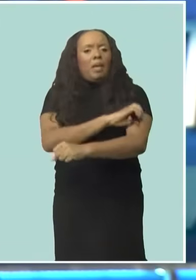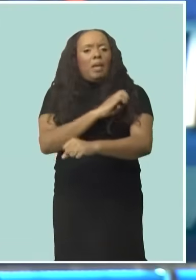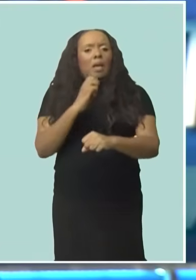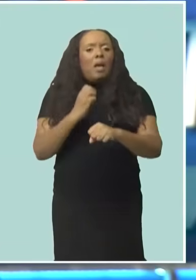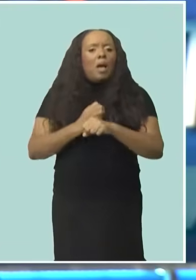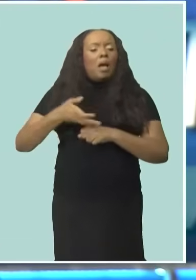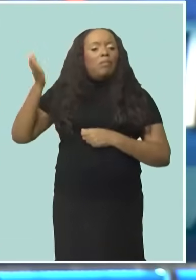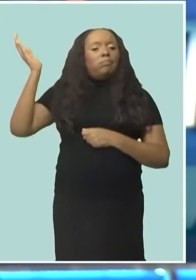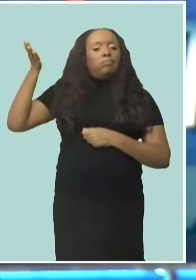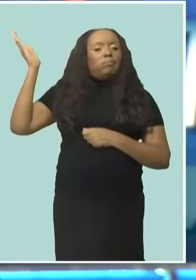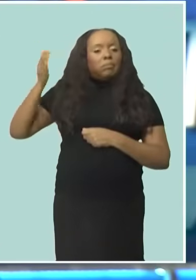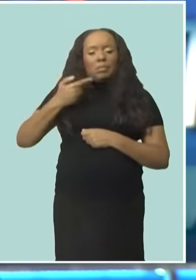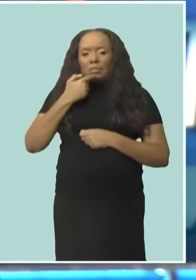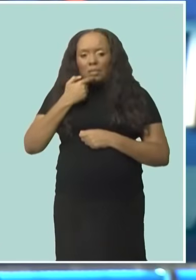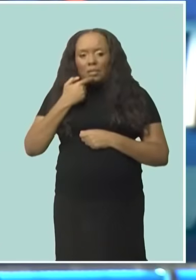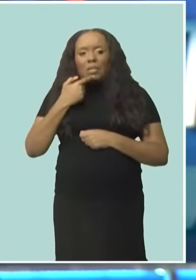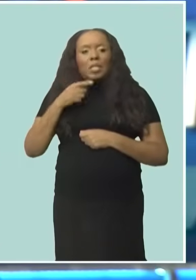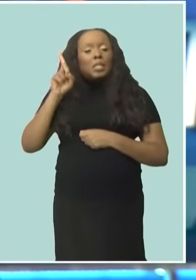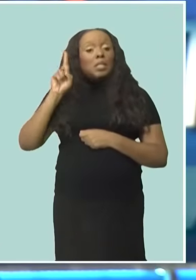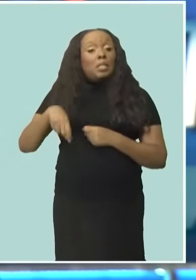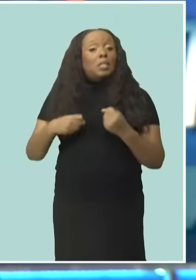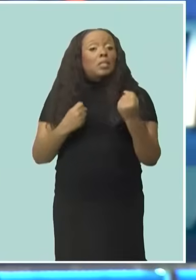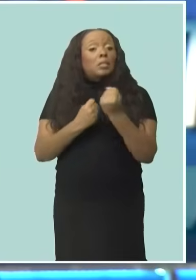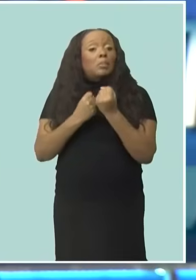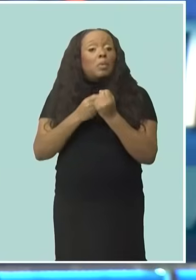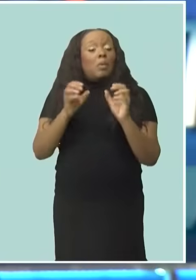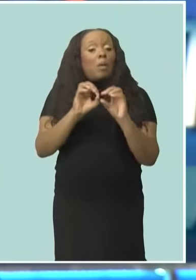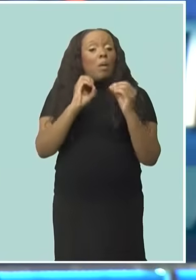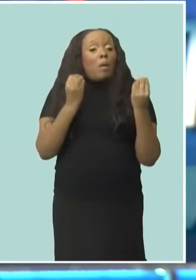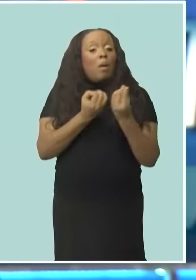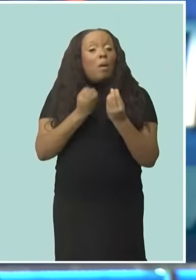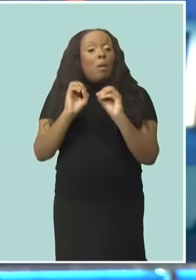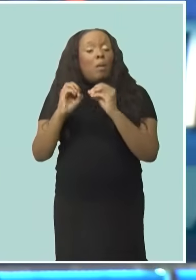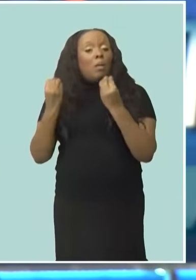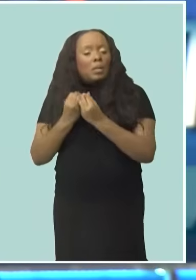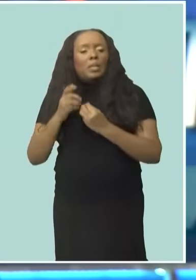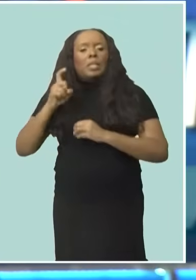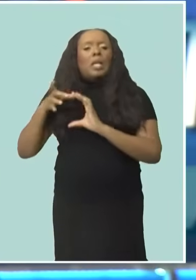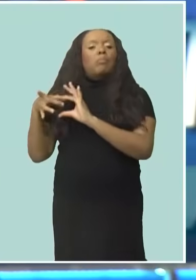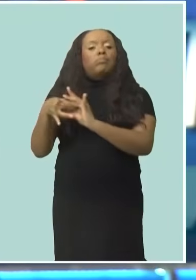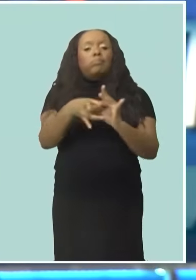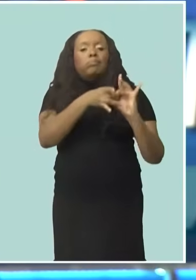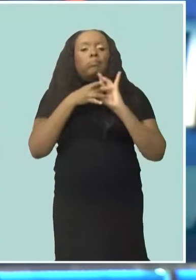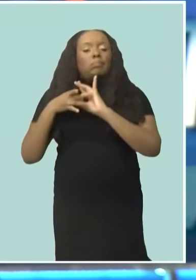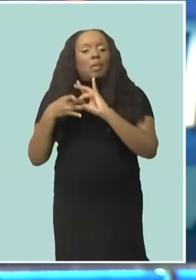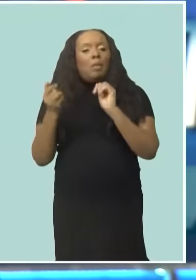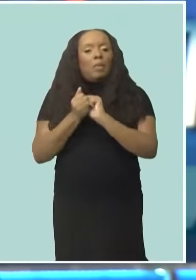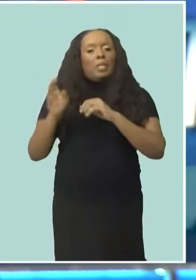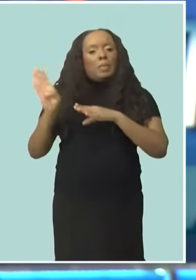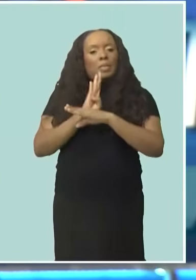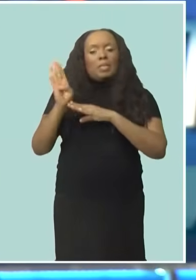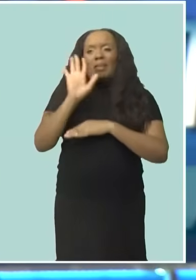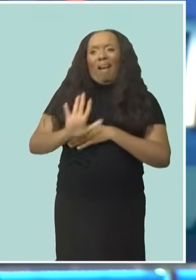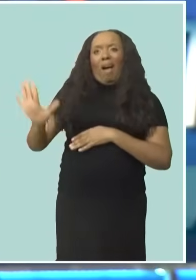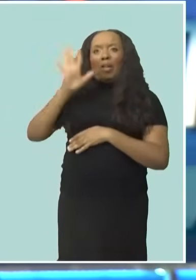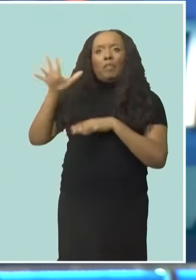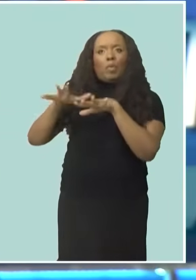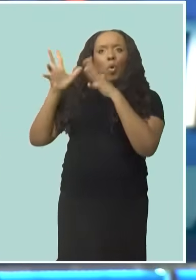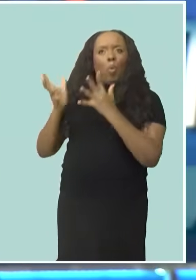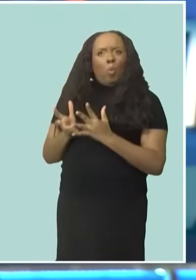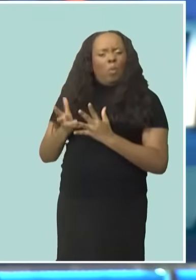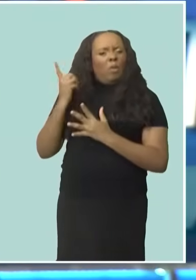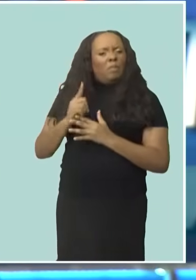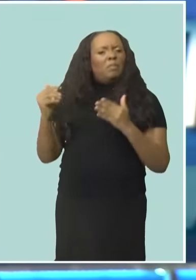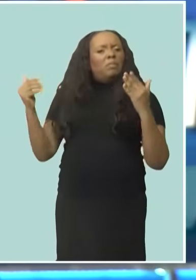Cummins, who is suggesting business support organizations connect with counterparts across the globe to create new